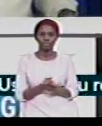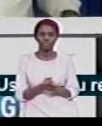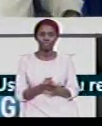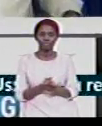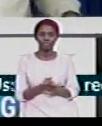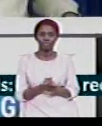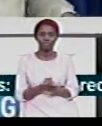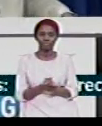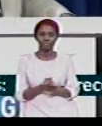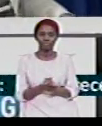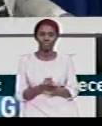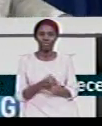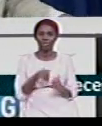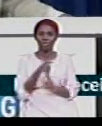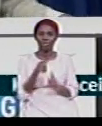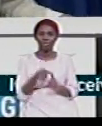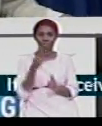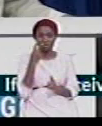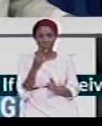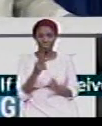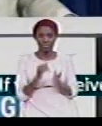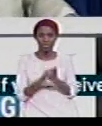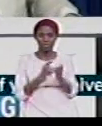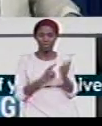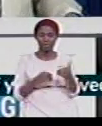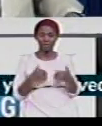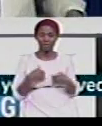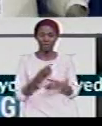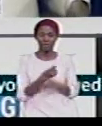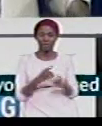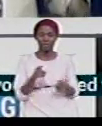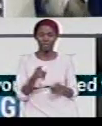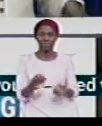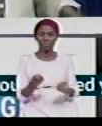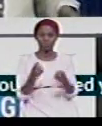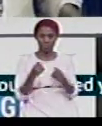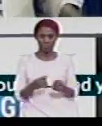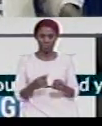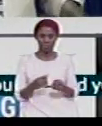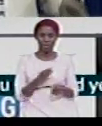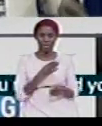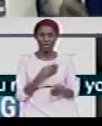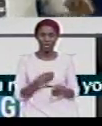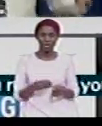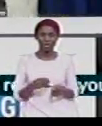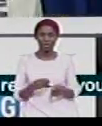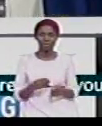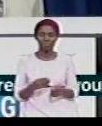And when you see that the Lord has delivered you, come forward and give your testimony.